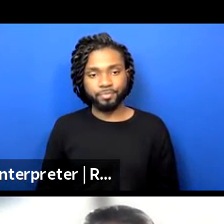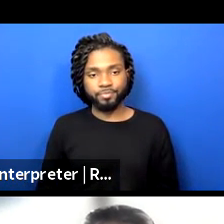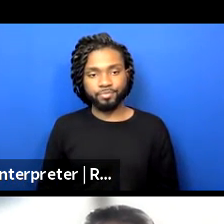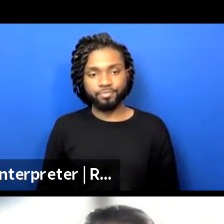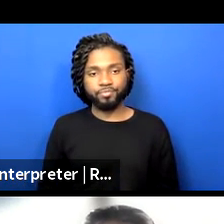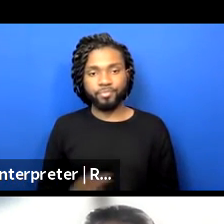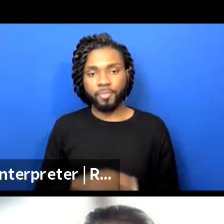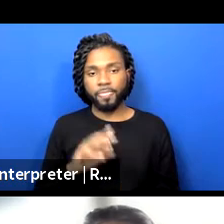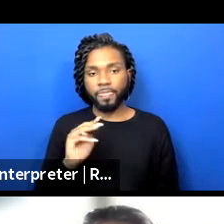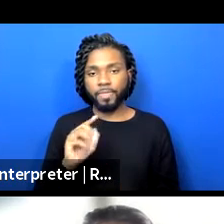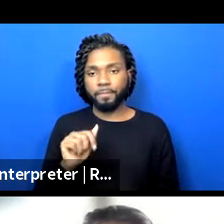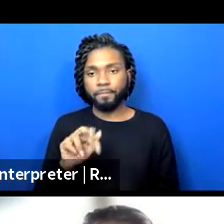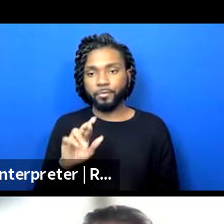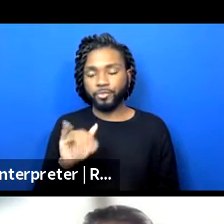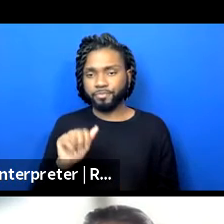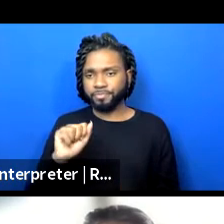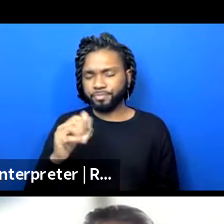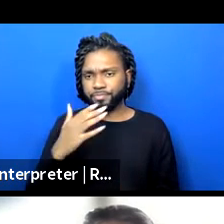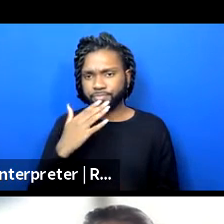Thank you, everyone. Yes,